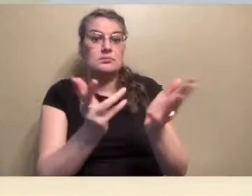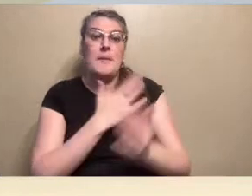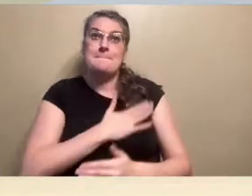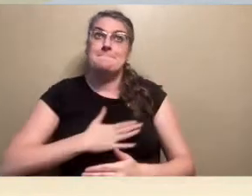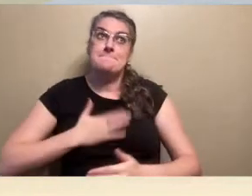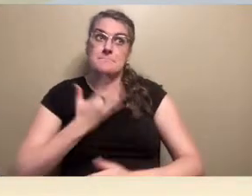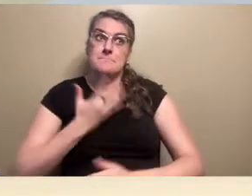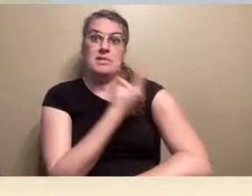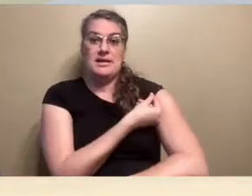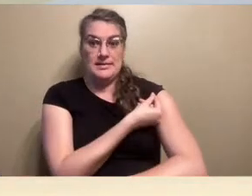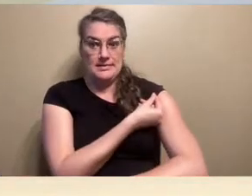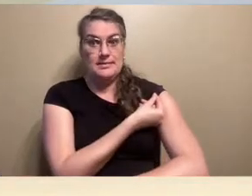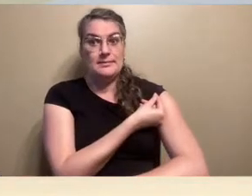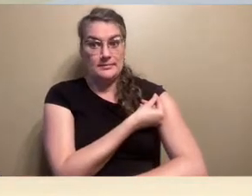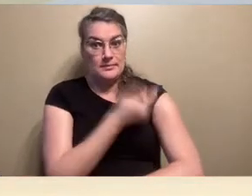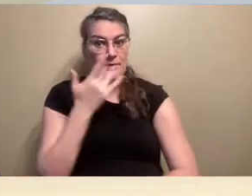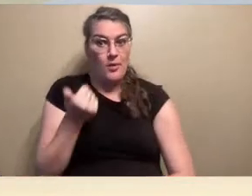protected.